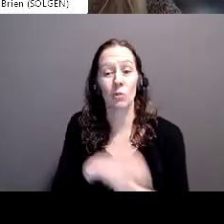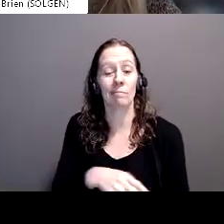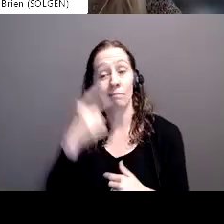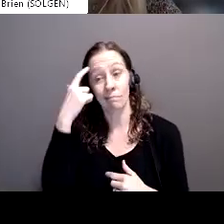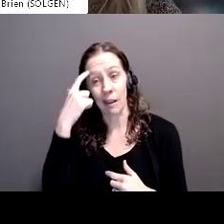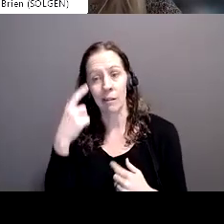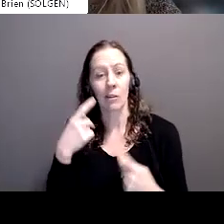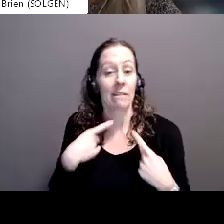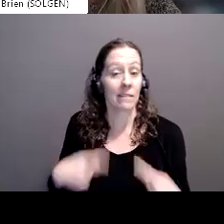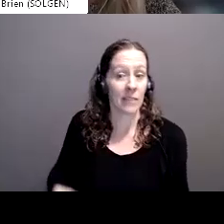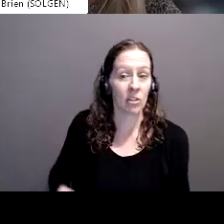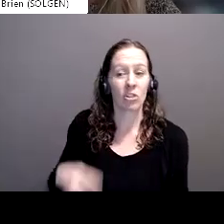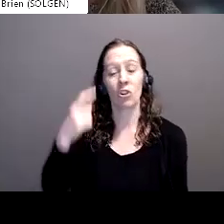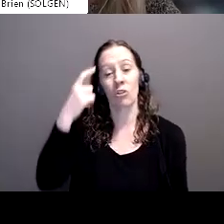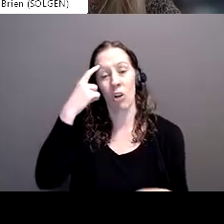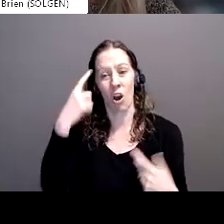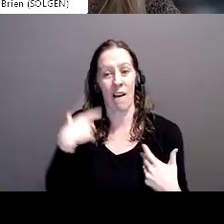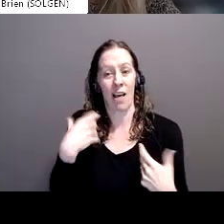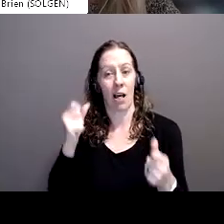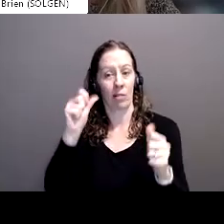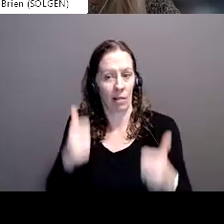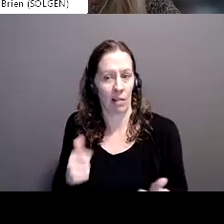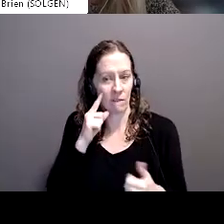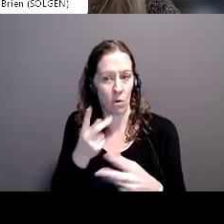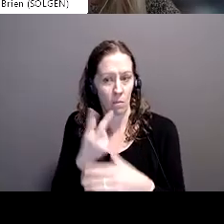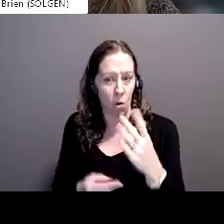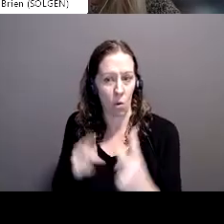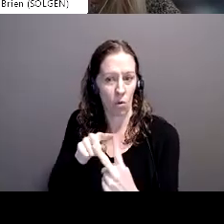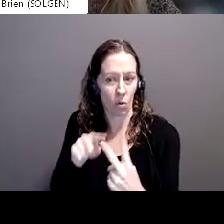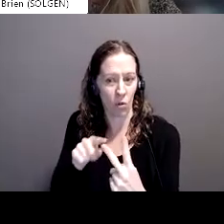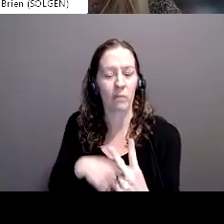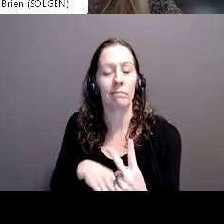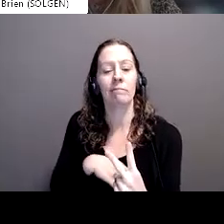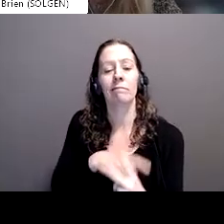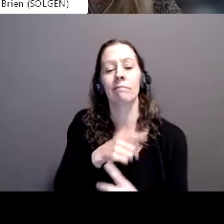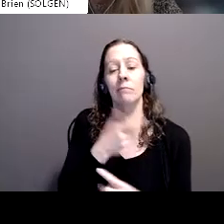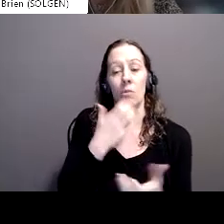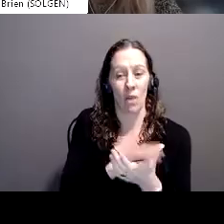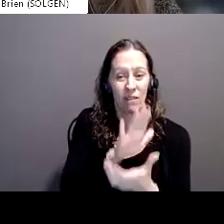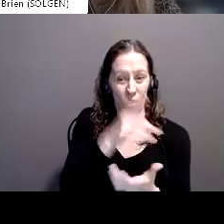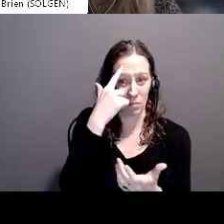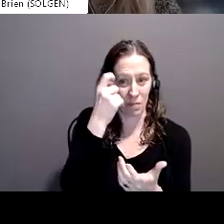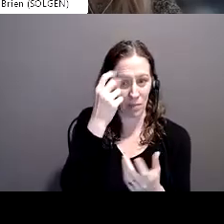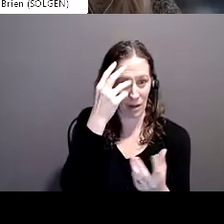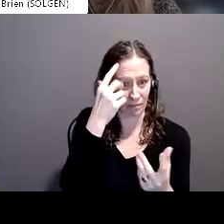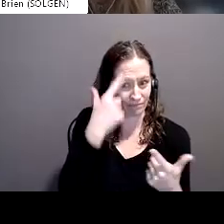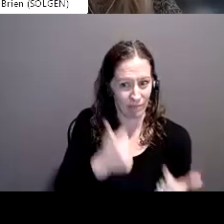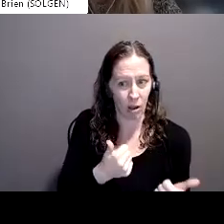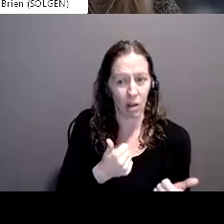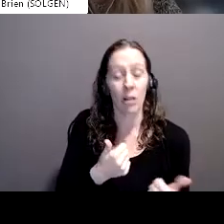and cognitive health of both of the Ryans, Mrs. Ryan's memory loss, and the couple's social